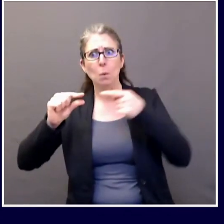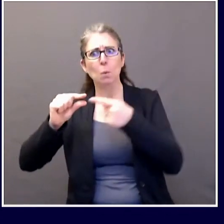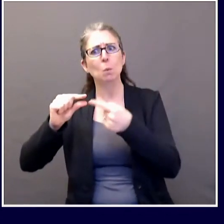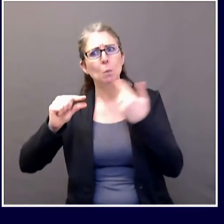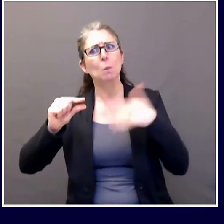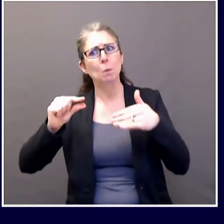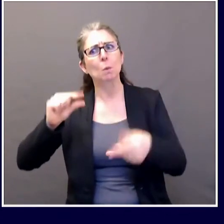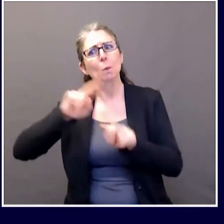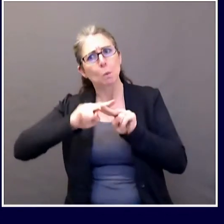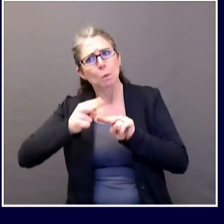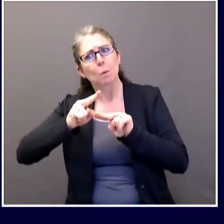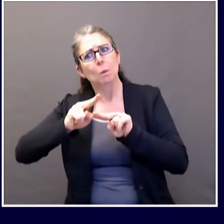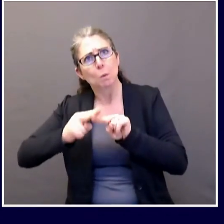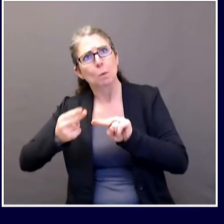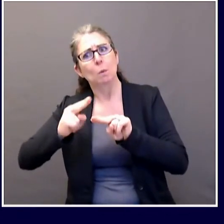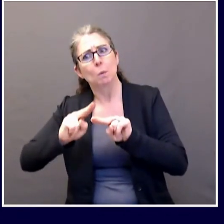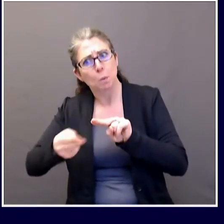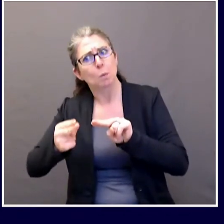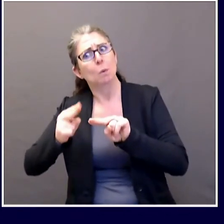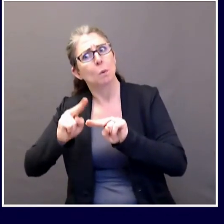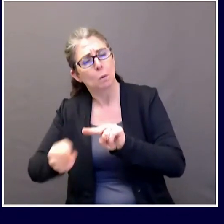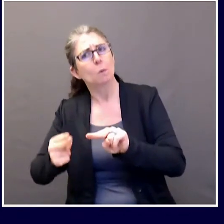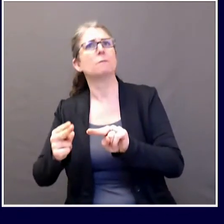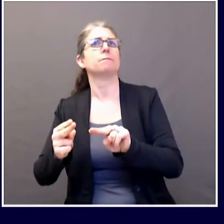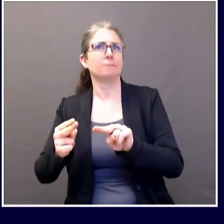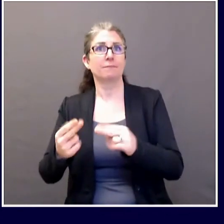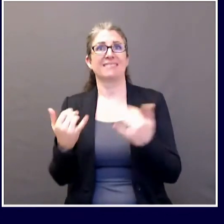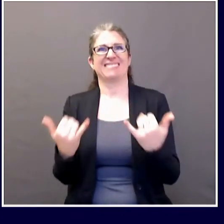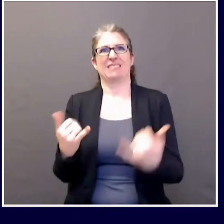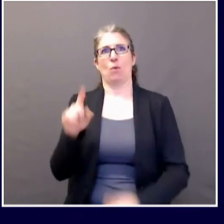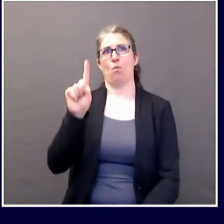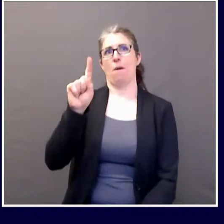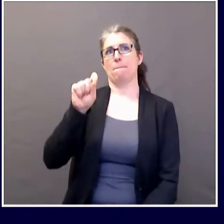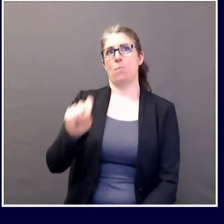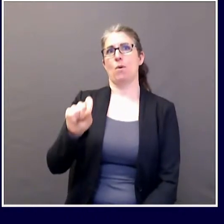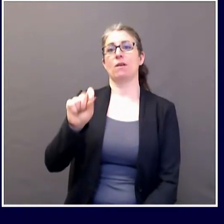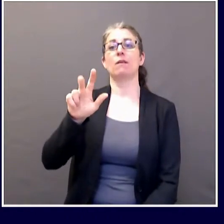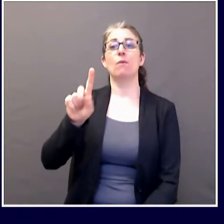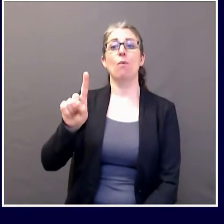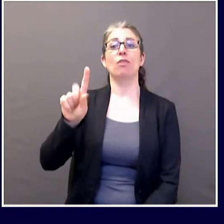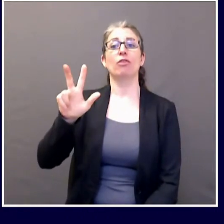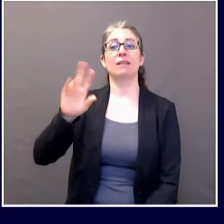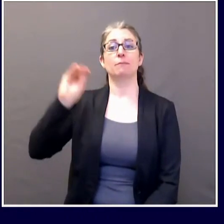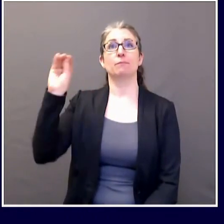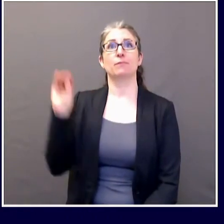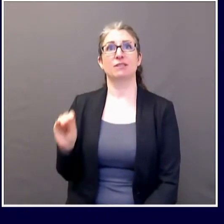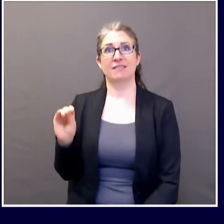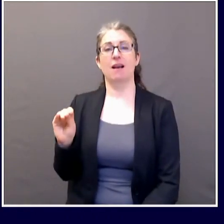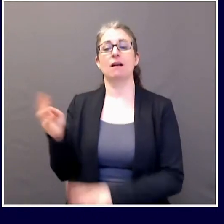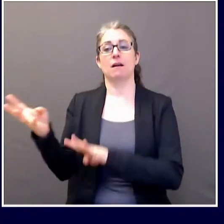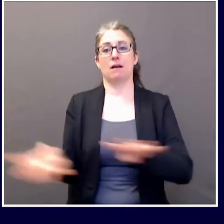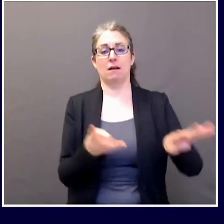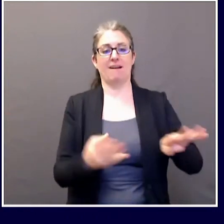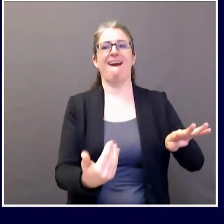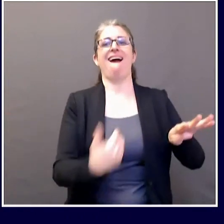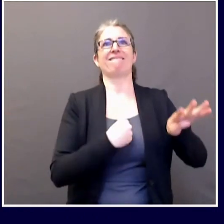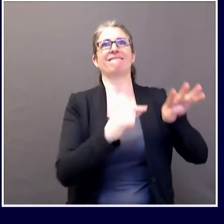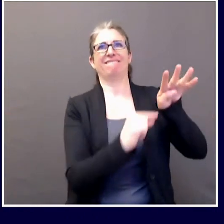spoke. It now stands at 1.13% for PCR tests on a 7-day